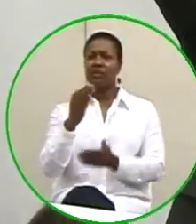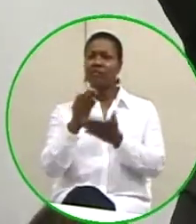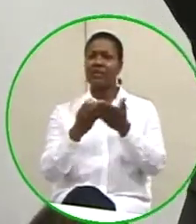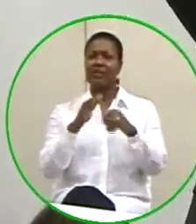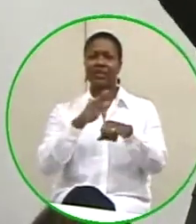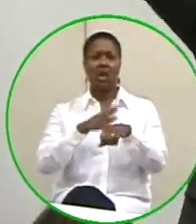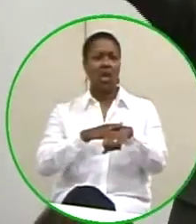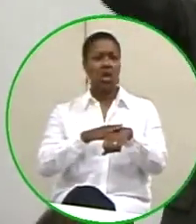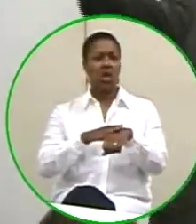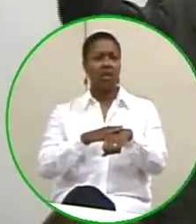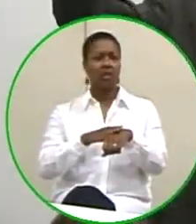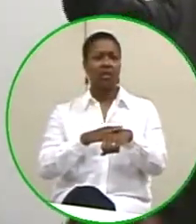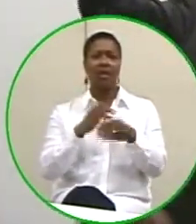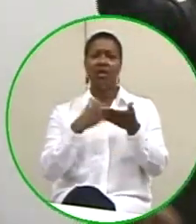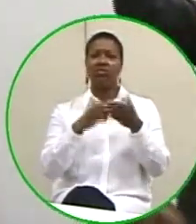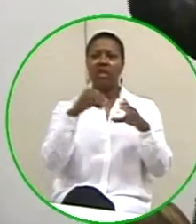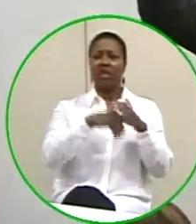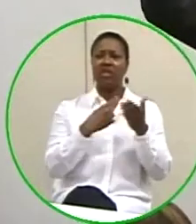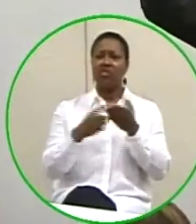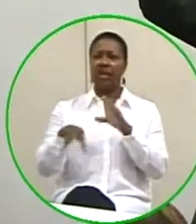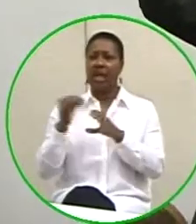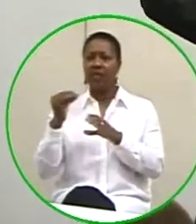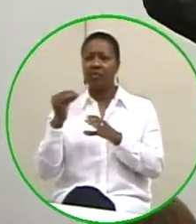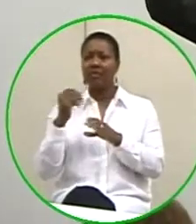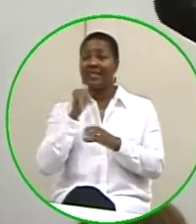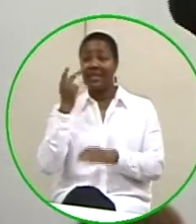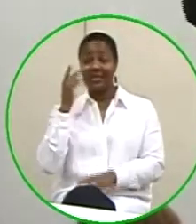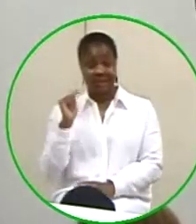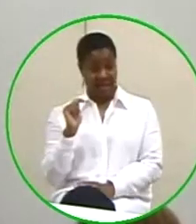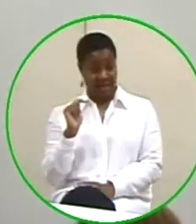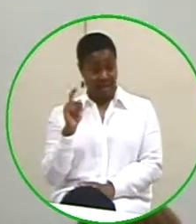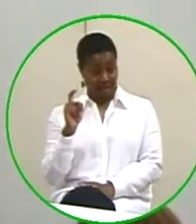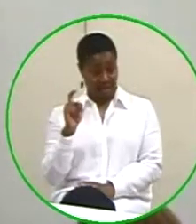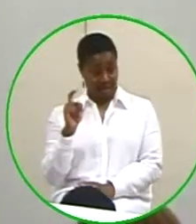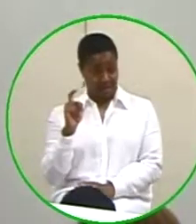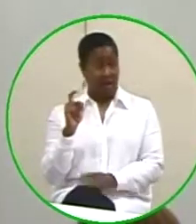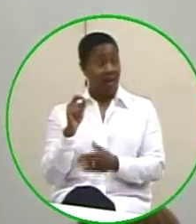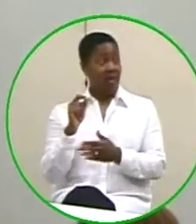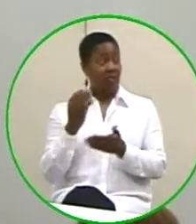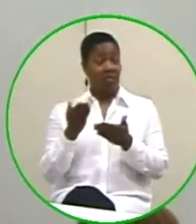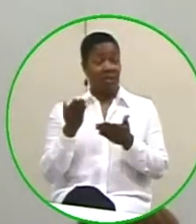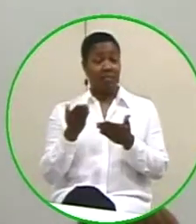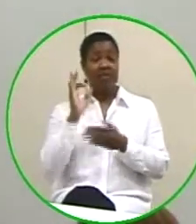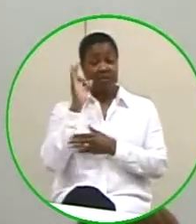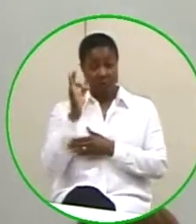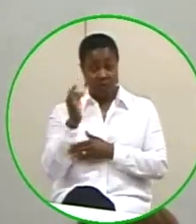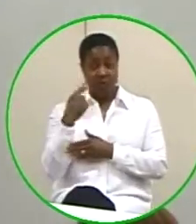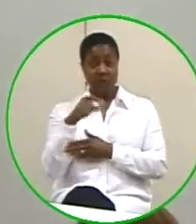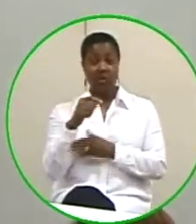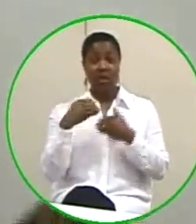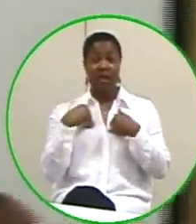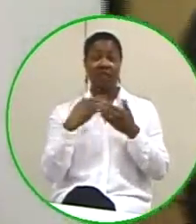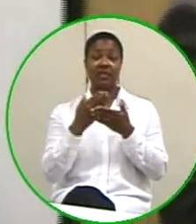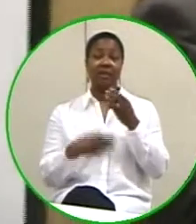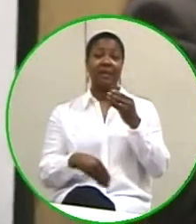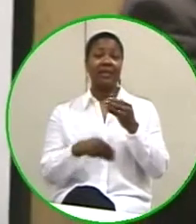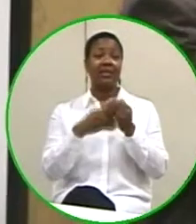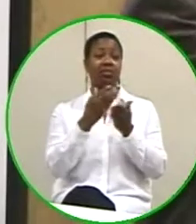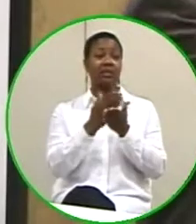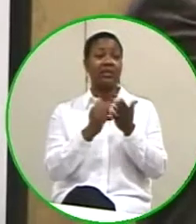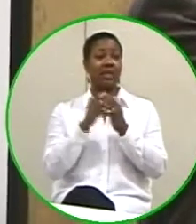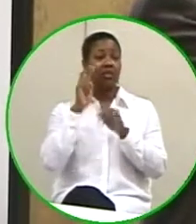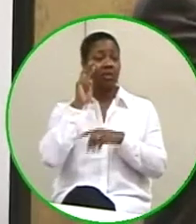on check-in, check-out? Okay. So at some point we may need to have some additional little pieces that you